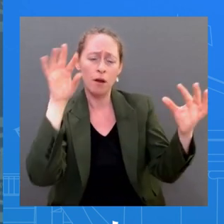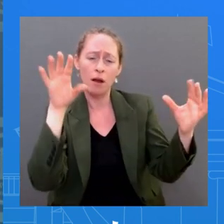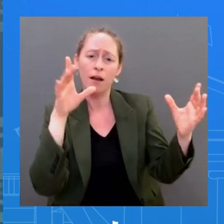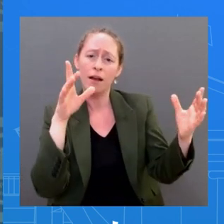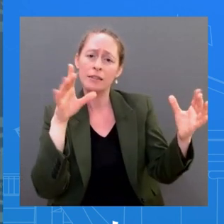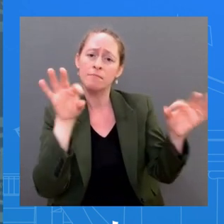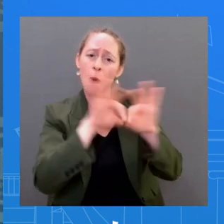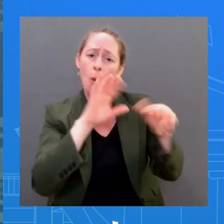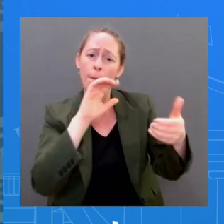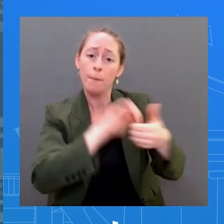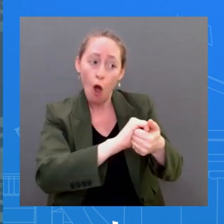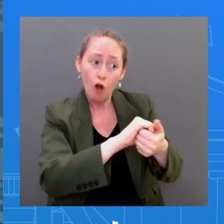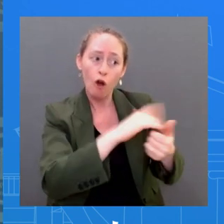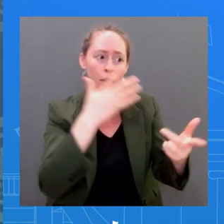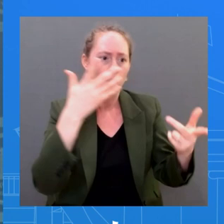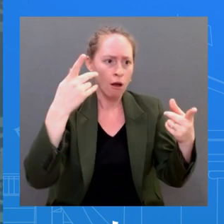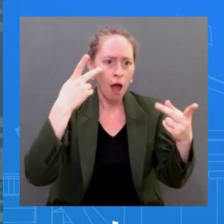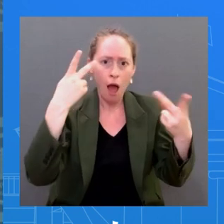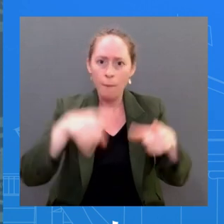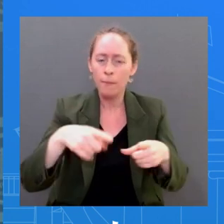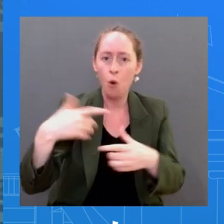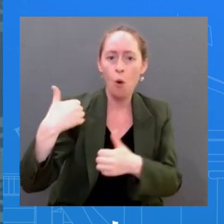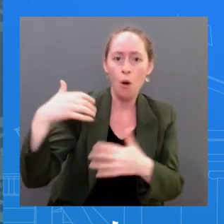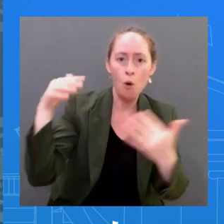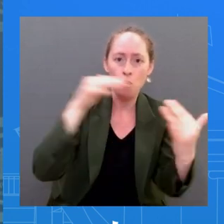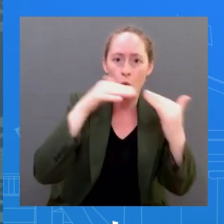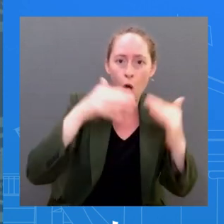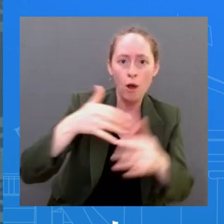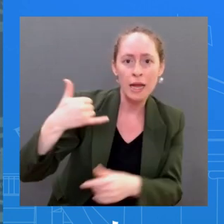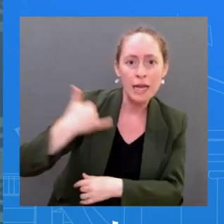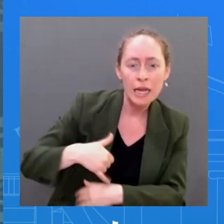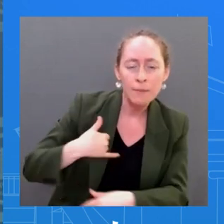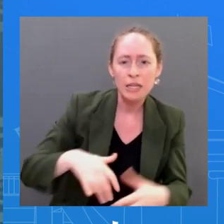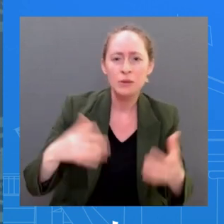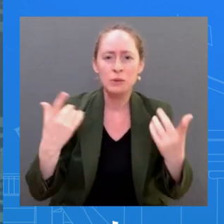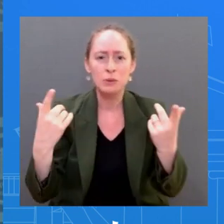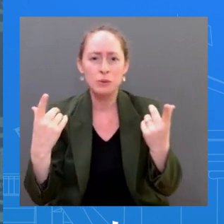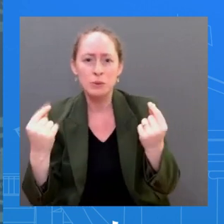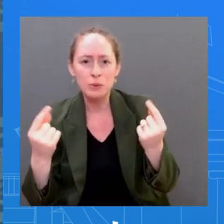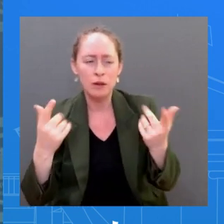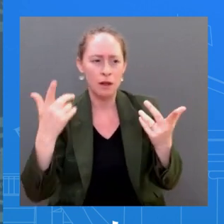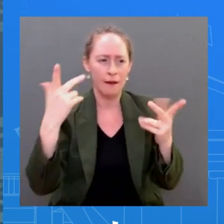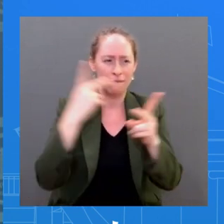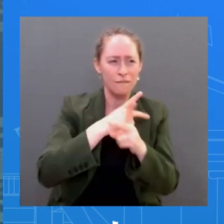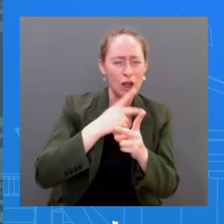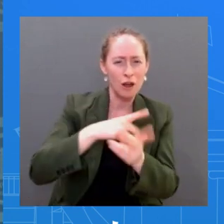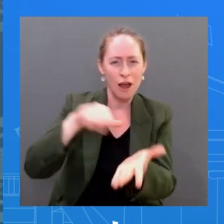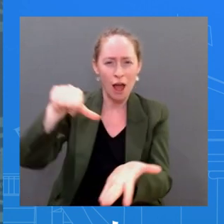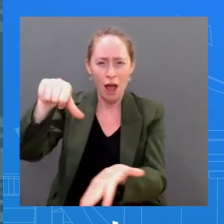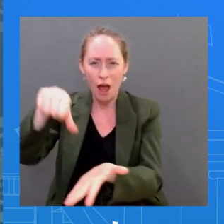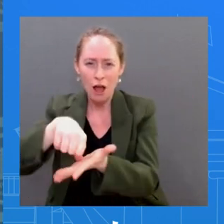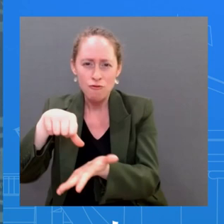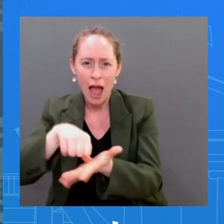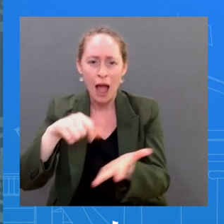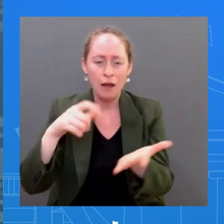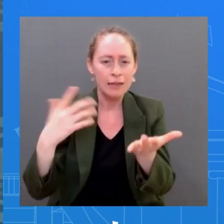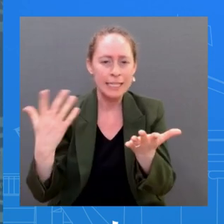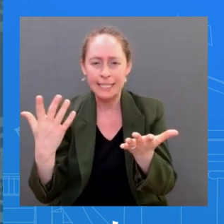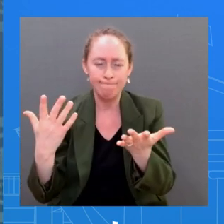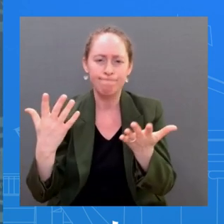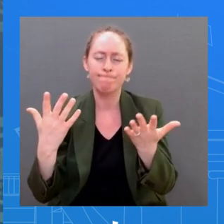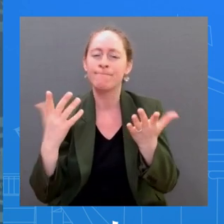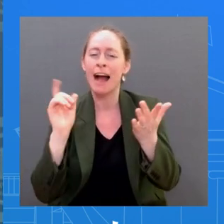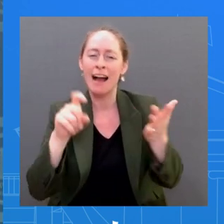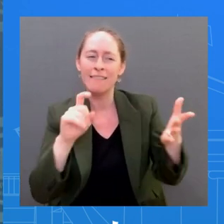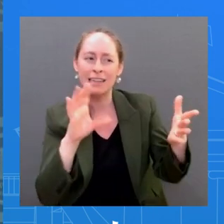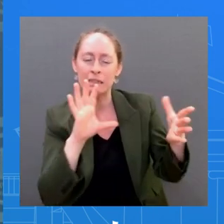and counterterrorism. Saudi pilots flew with ours in the war against ISIS, It's Navy patrols with ours in the Red